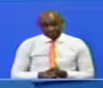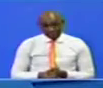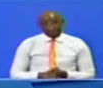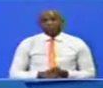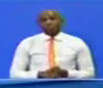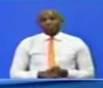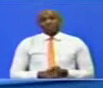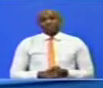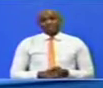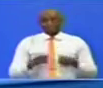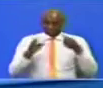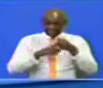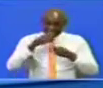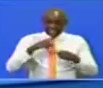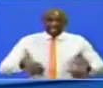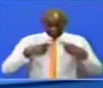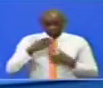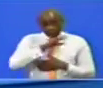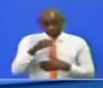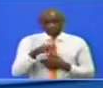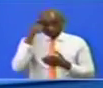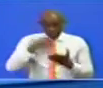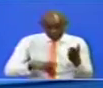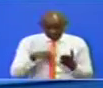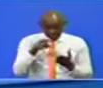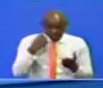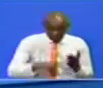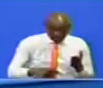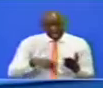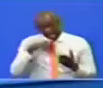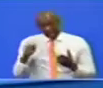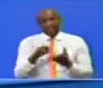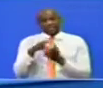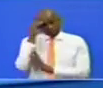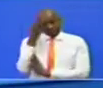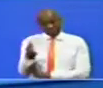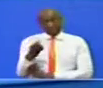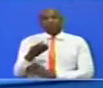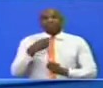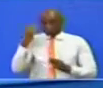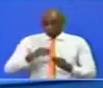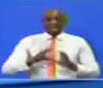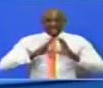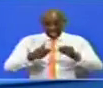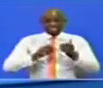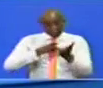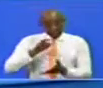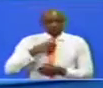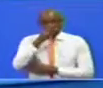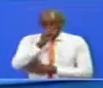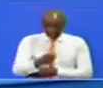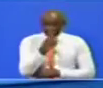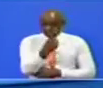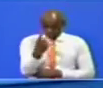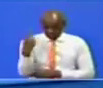Now, six Alliance Boys High School students today denied assault charges against their fellow students and were released on cash bills of 20,000 shillings each.